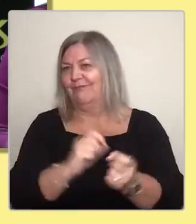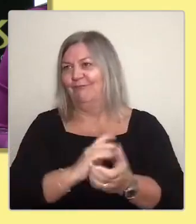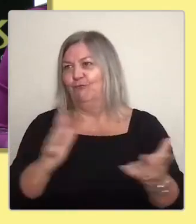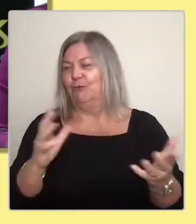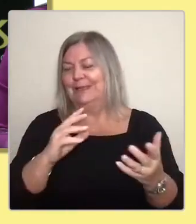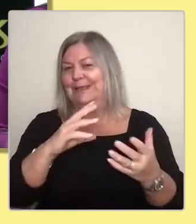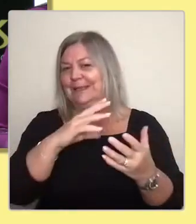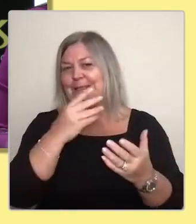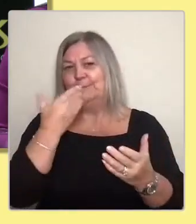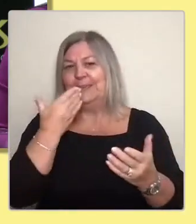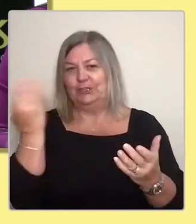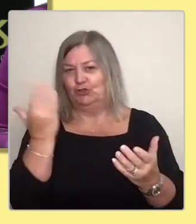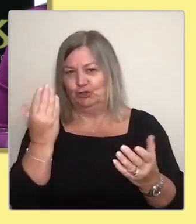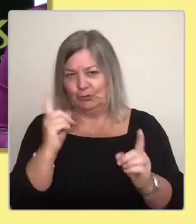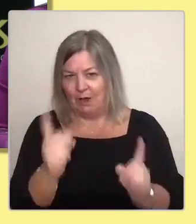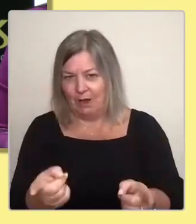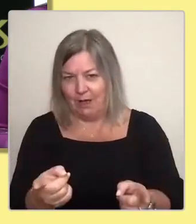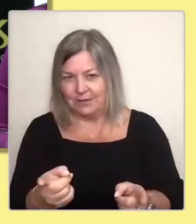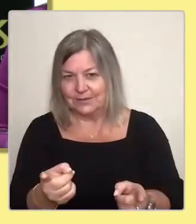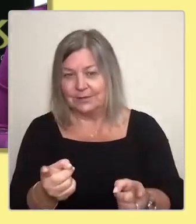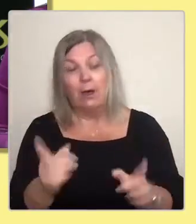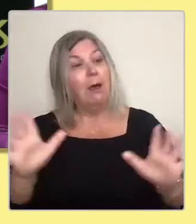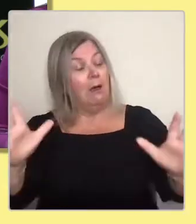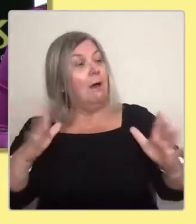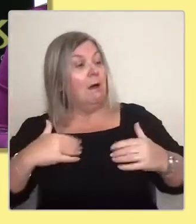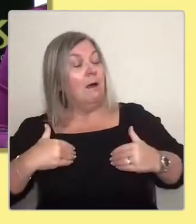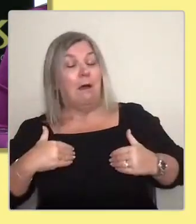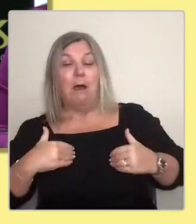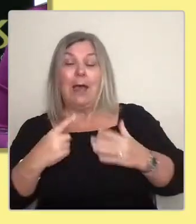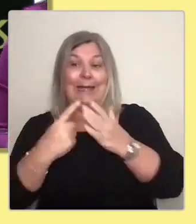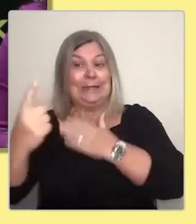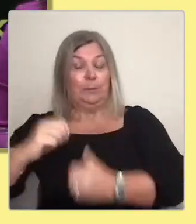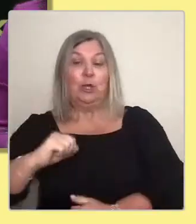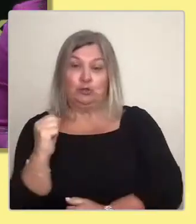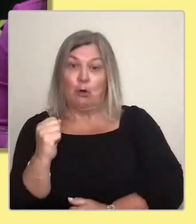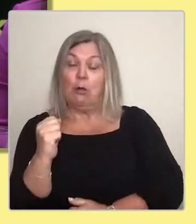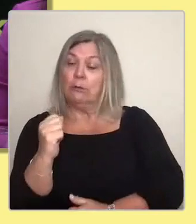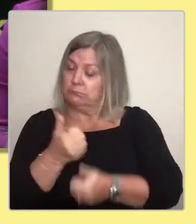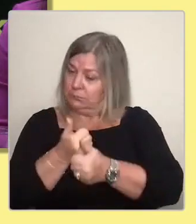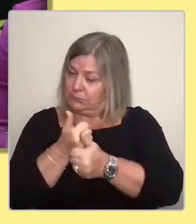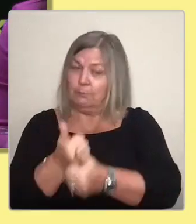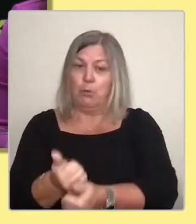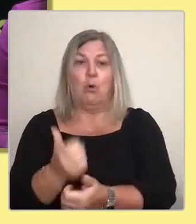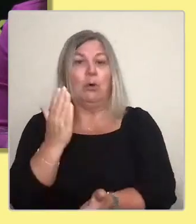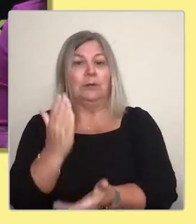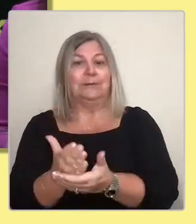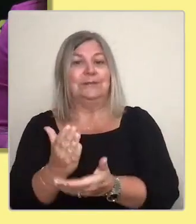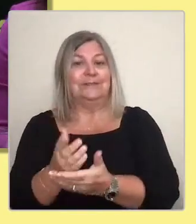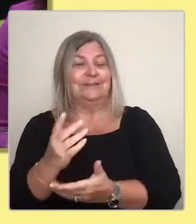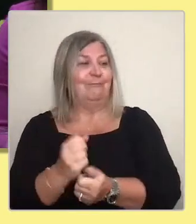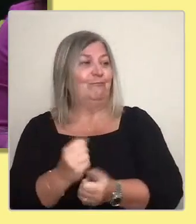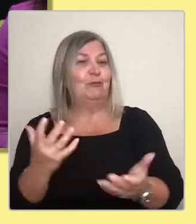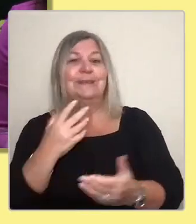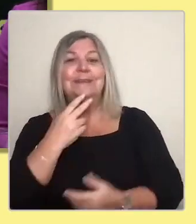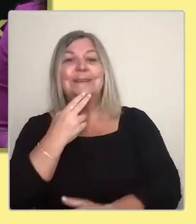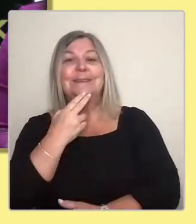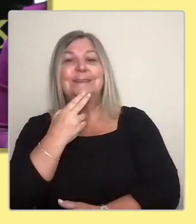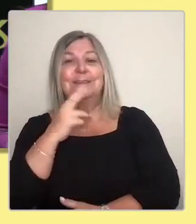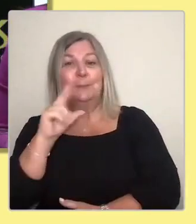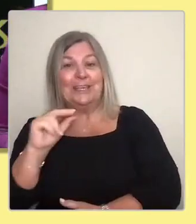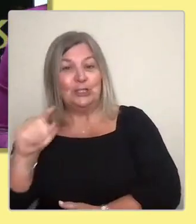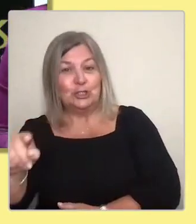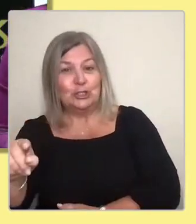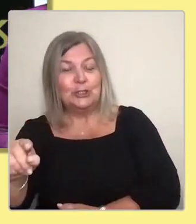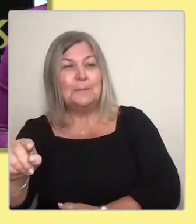public broadcasting, and I would be, of course, in an independent Scotland too. But my goodness, caving into pressure from a